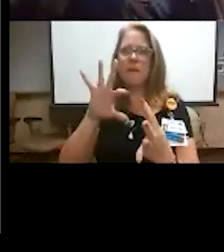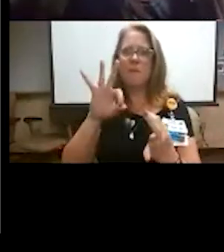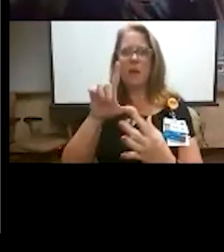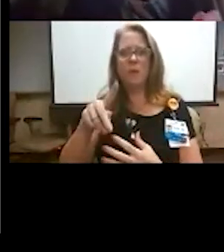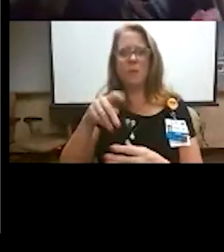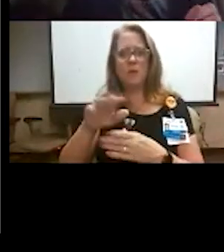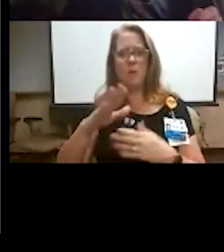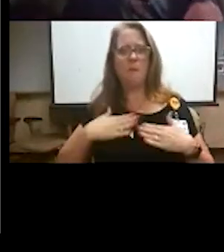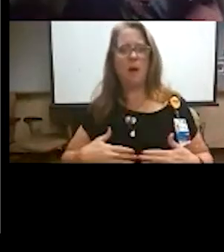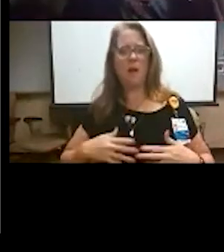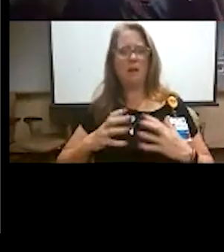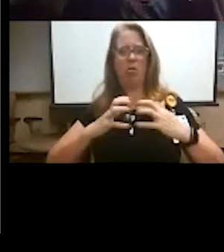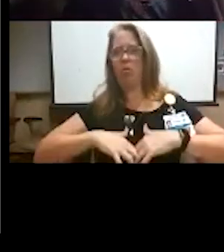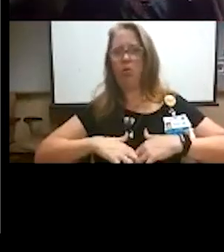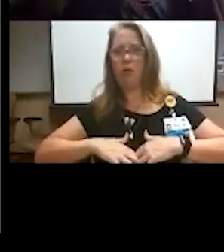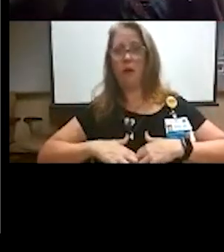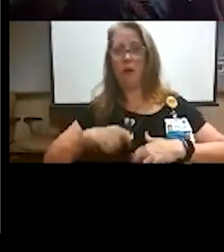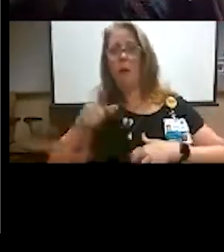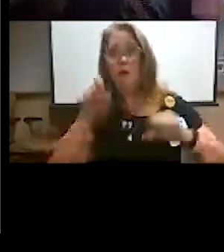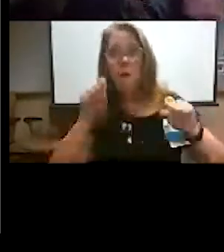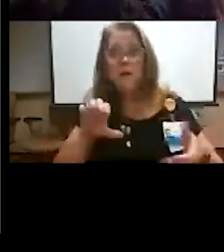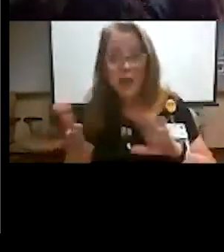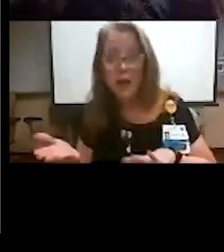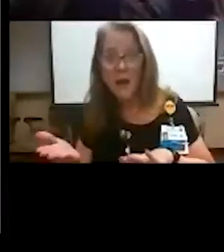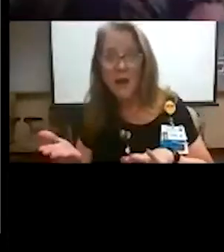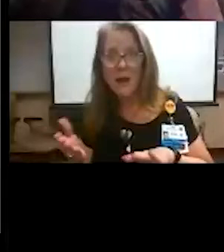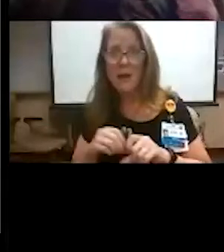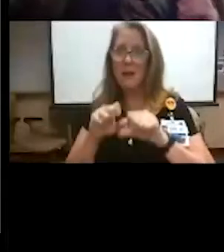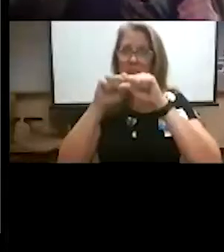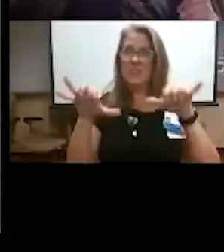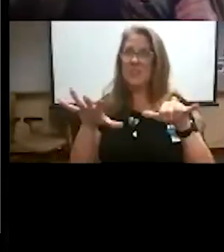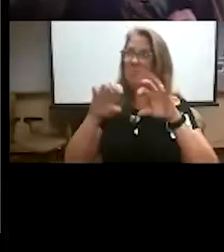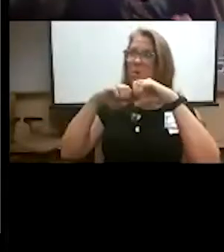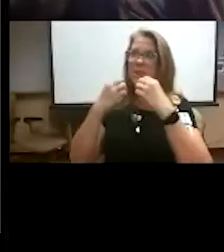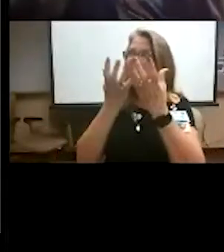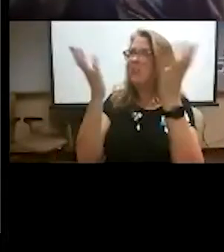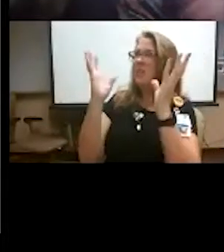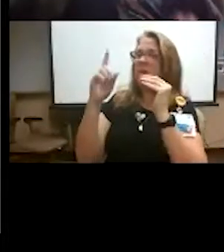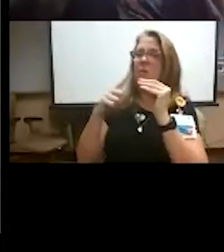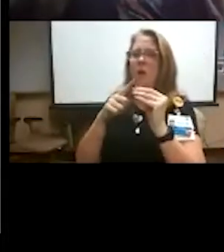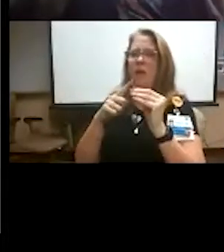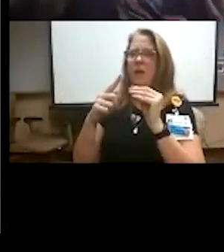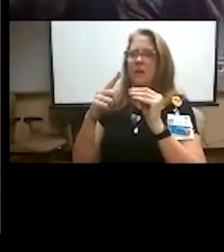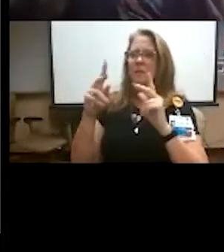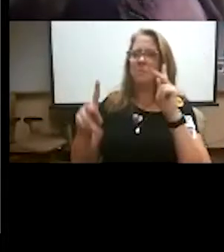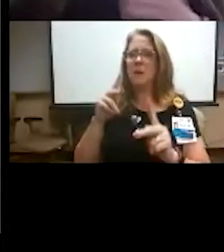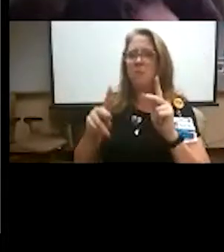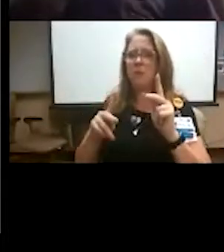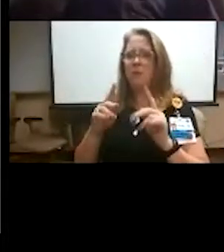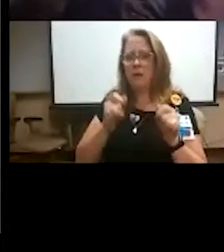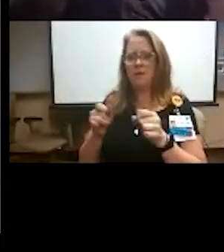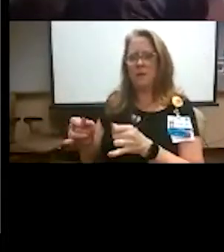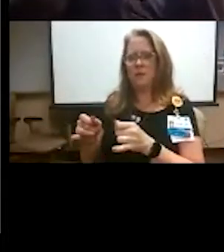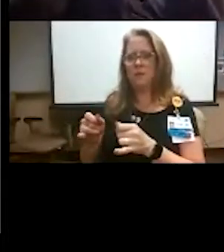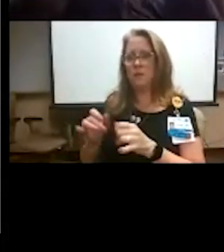break, you can die. In a system, when people, individuals or